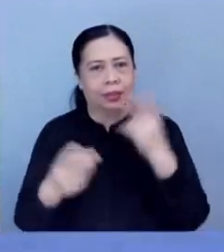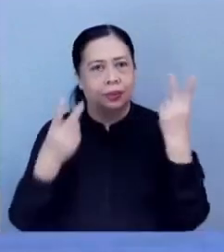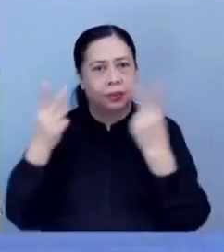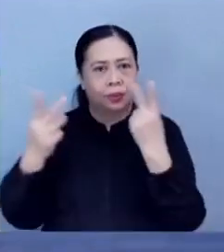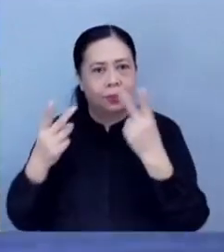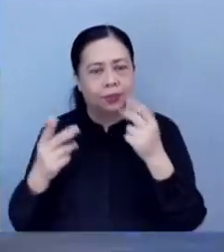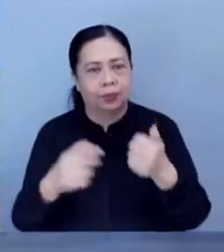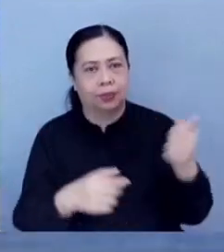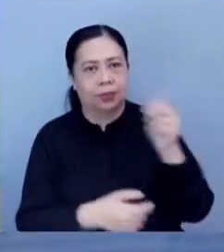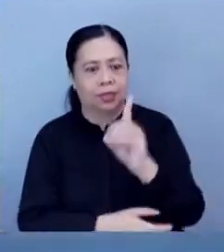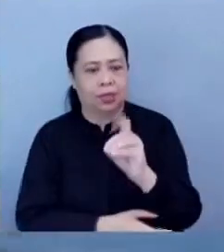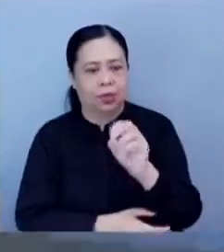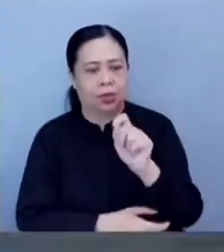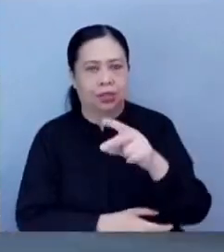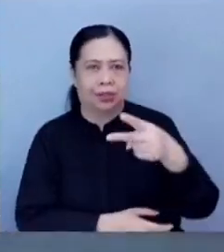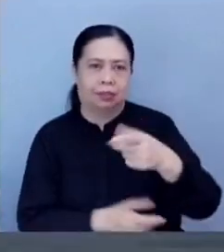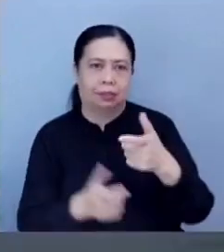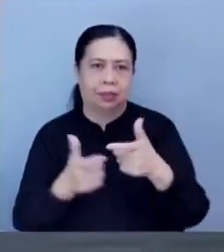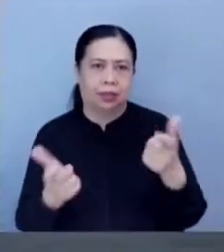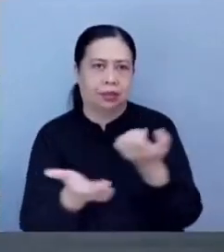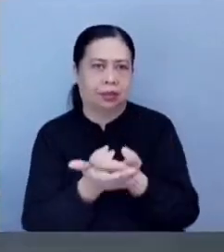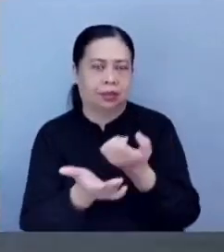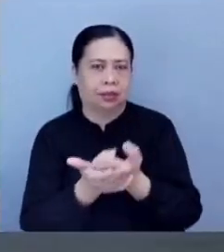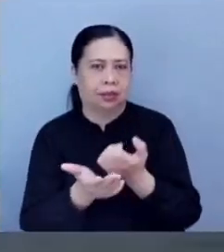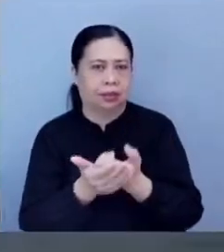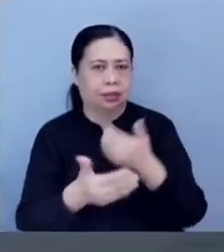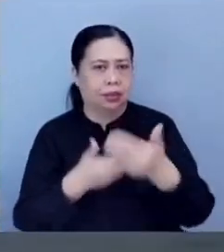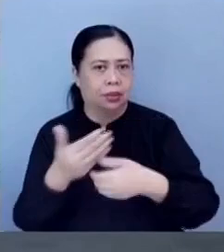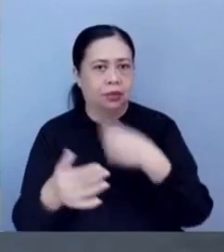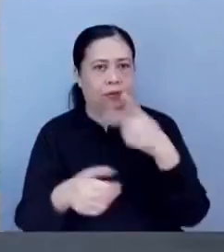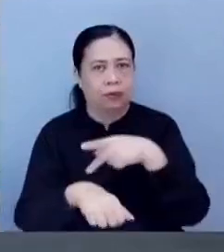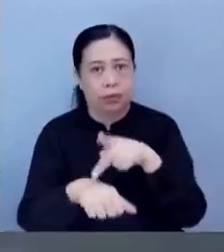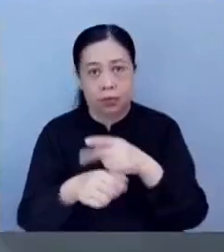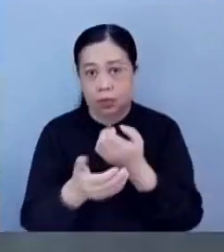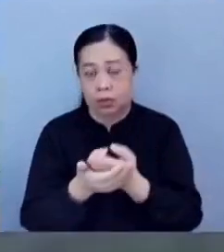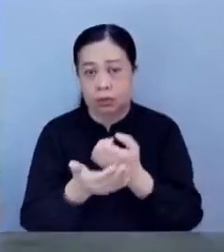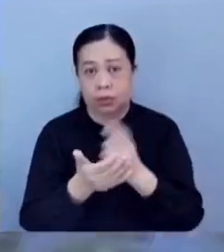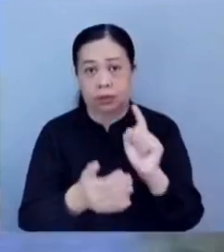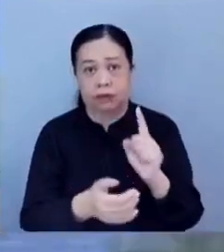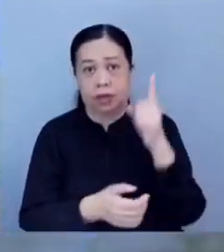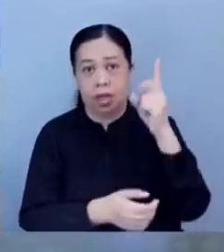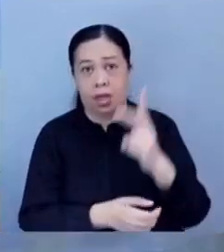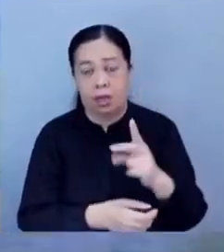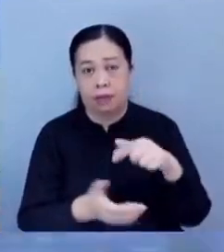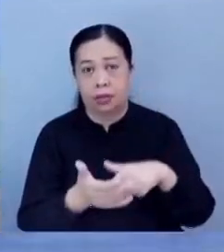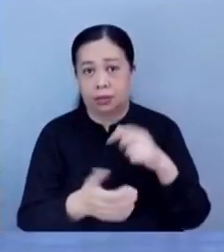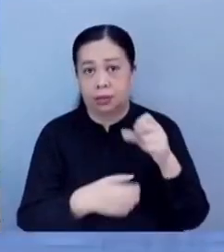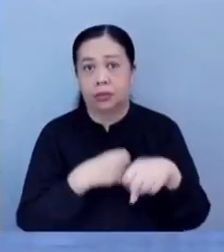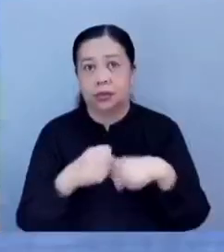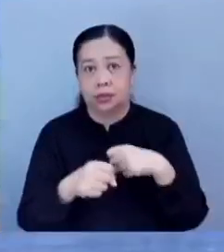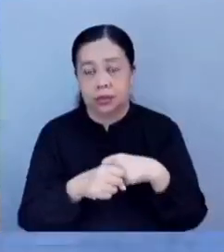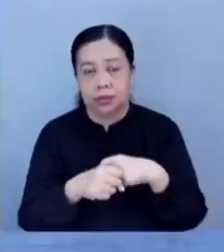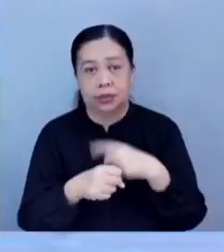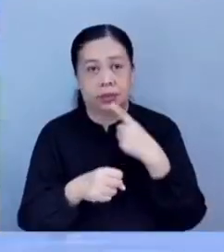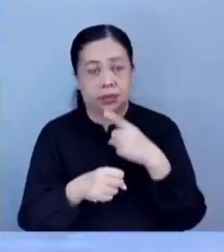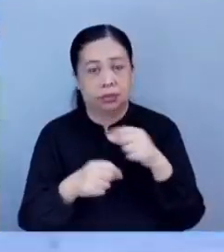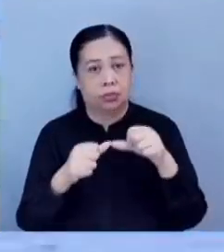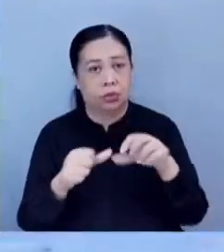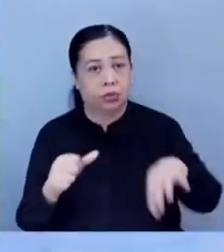says tourism is the second biggest economic driver for the Philippine economy in the first half of this year. The industry